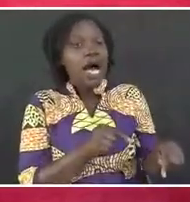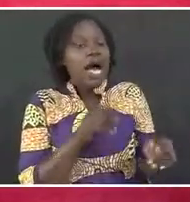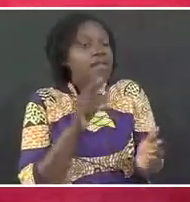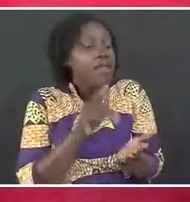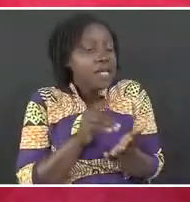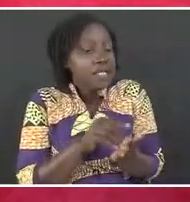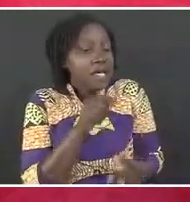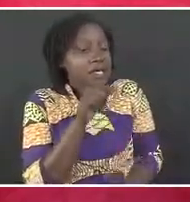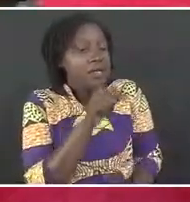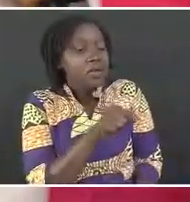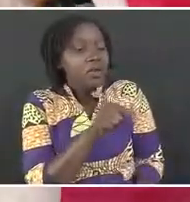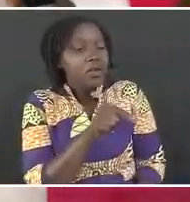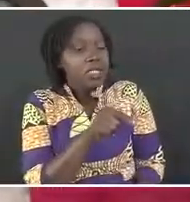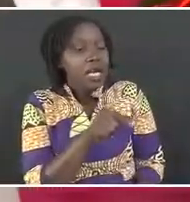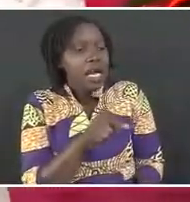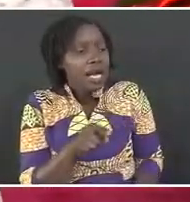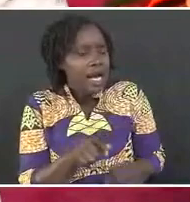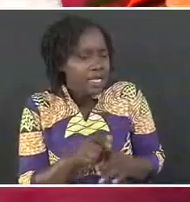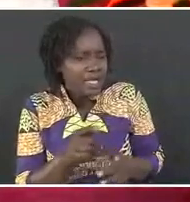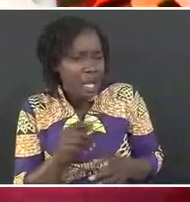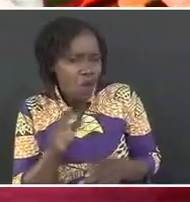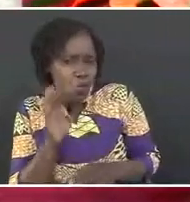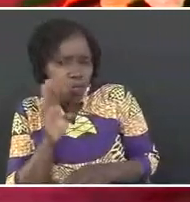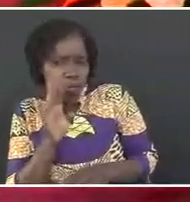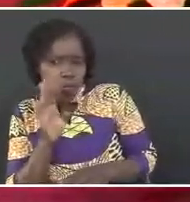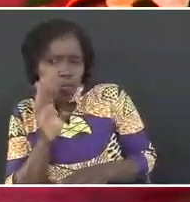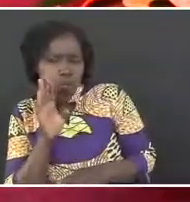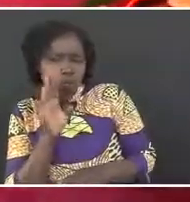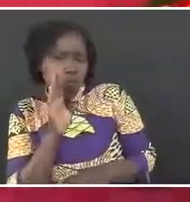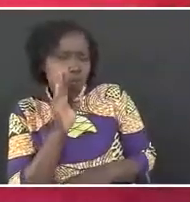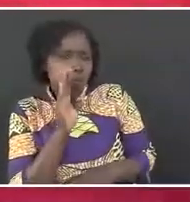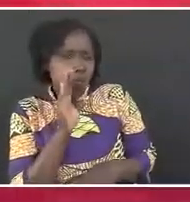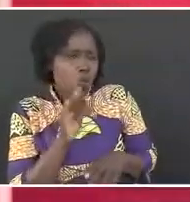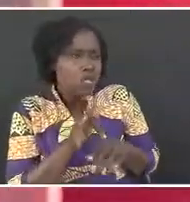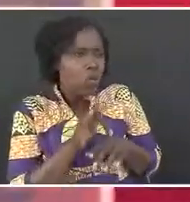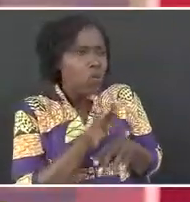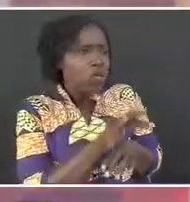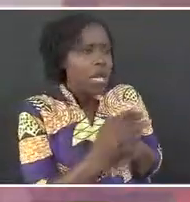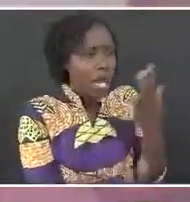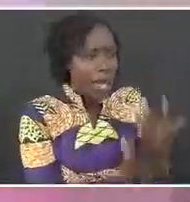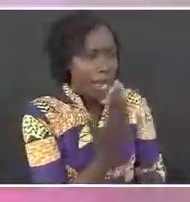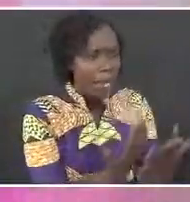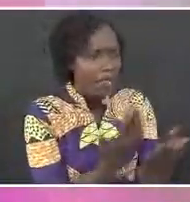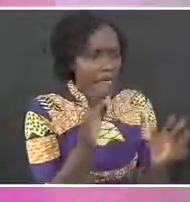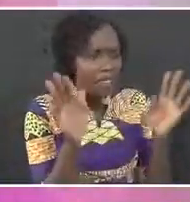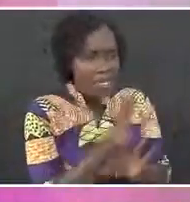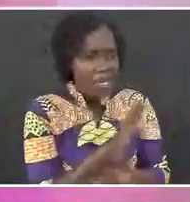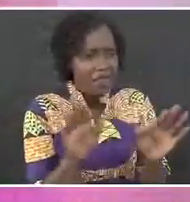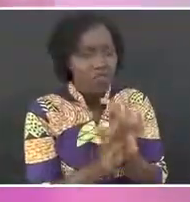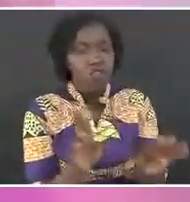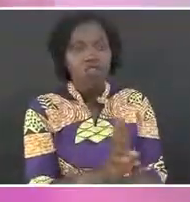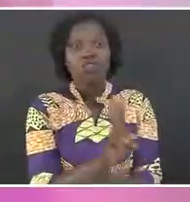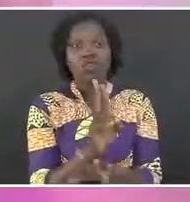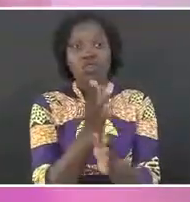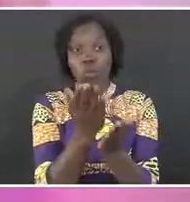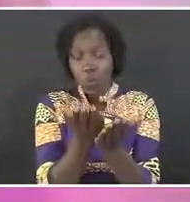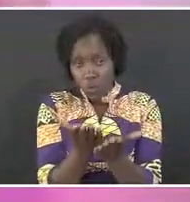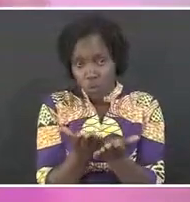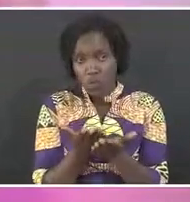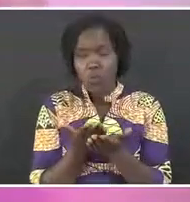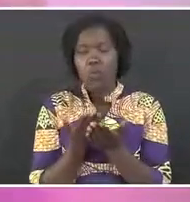came. And he got saved. And later that day, we went and burnt all those things he was using for